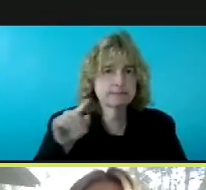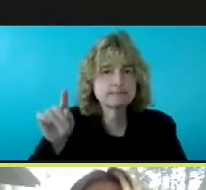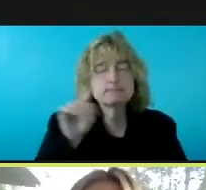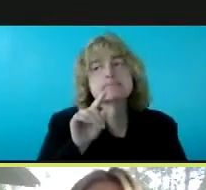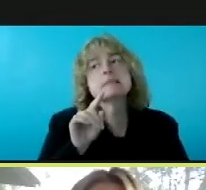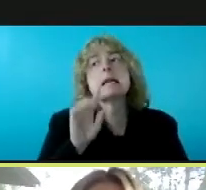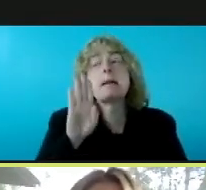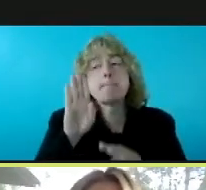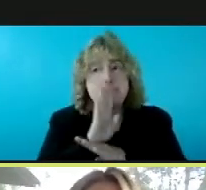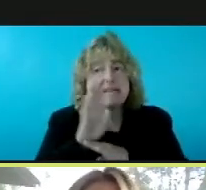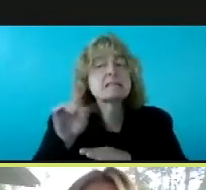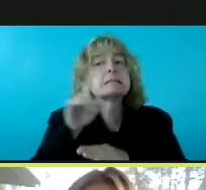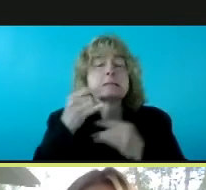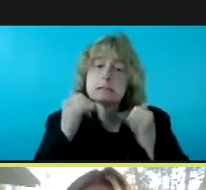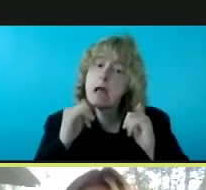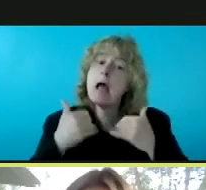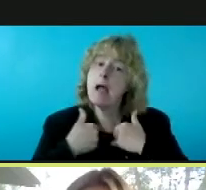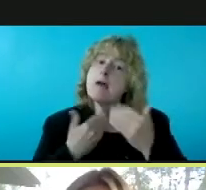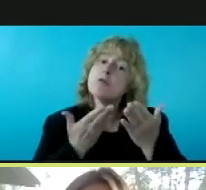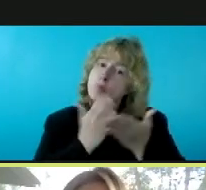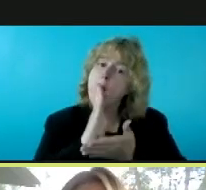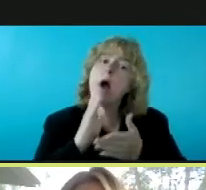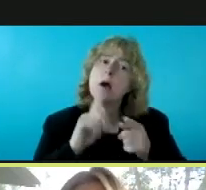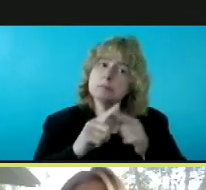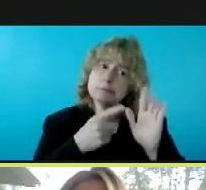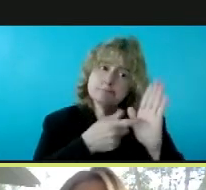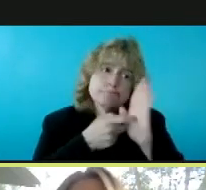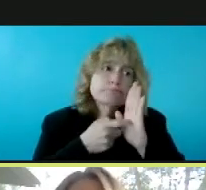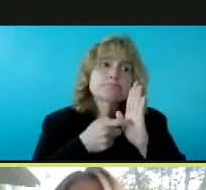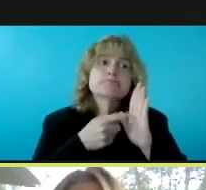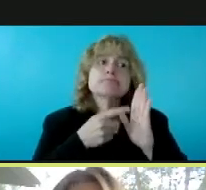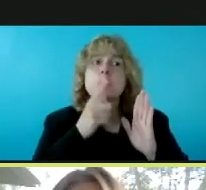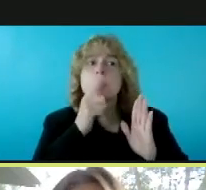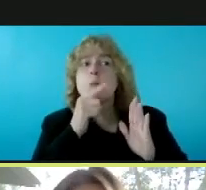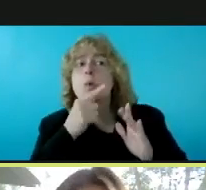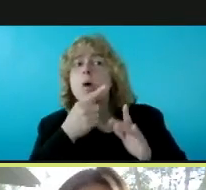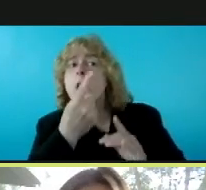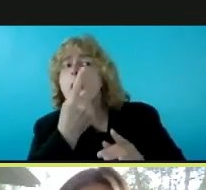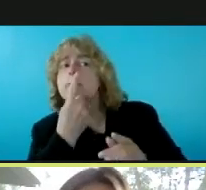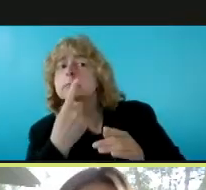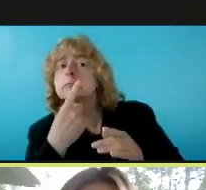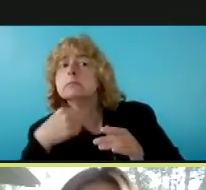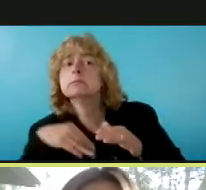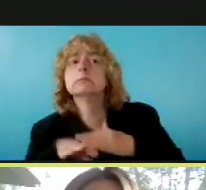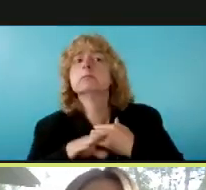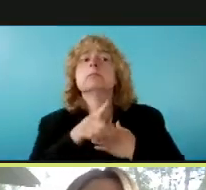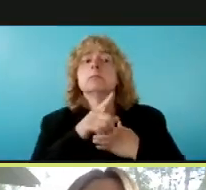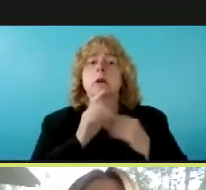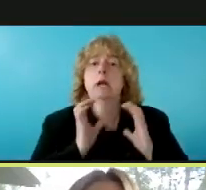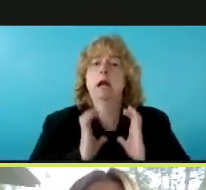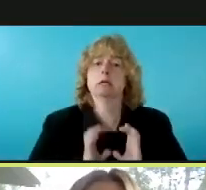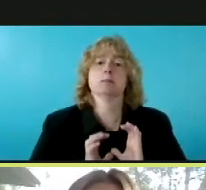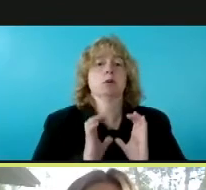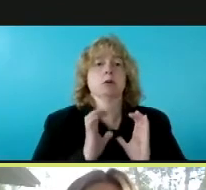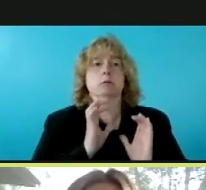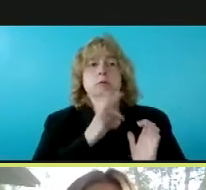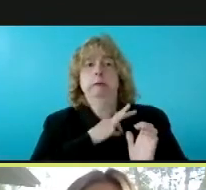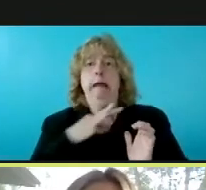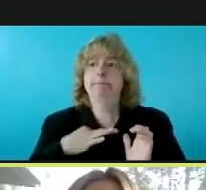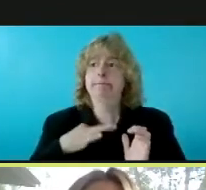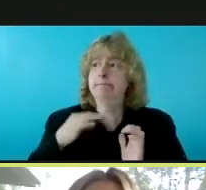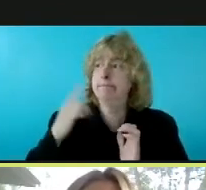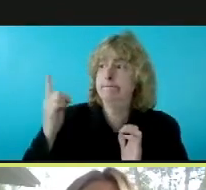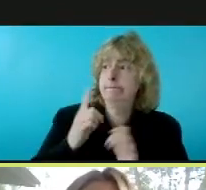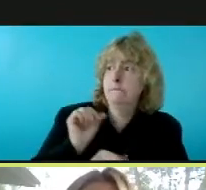businesses have the right to require customers and staff to wear a mask regardless of their vaccination status. As a business, they need